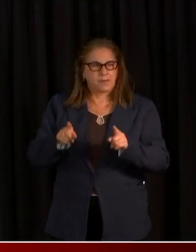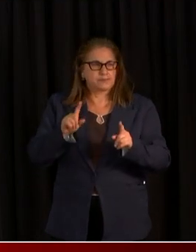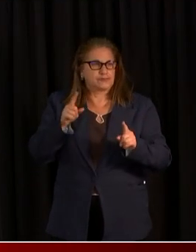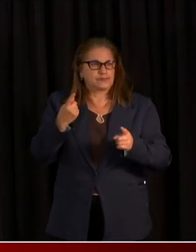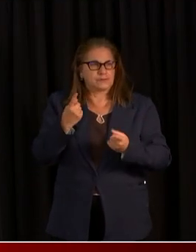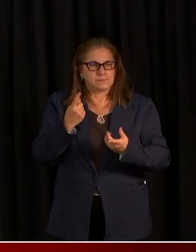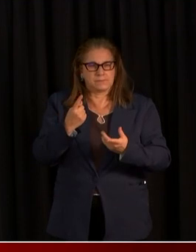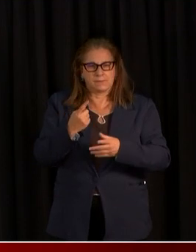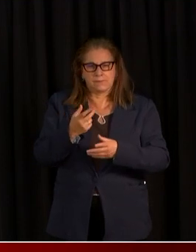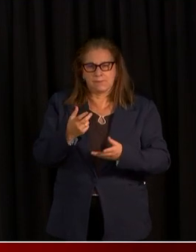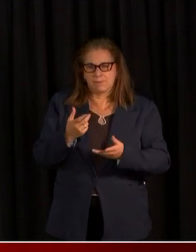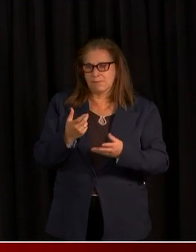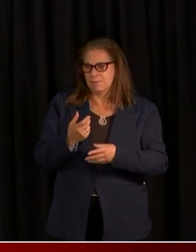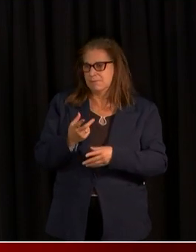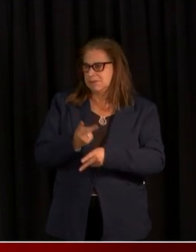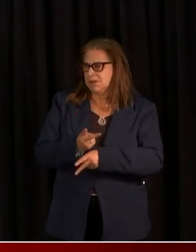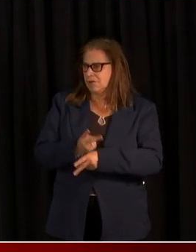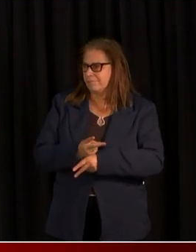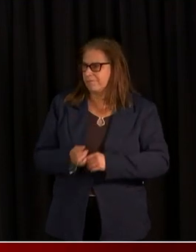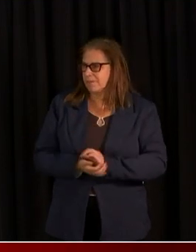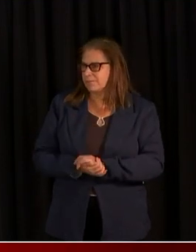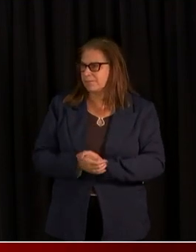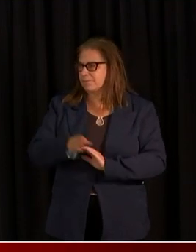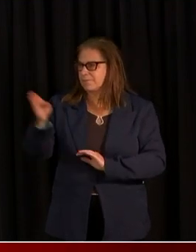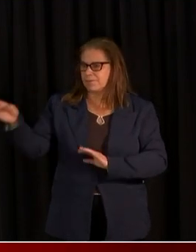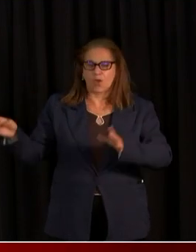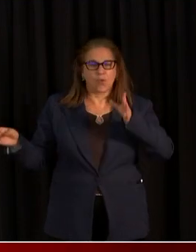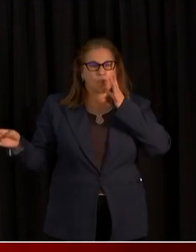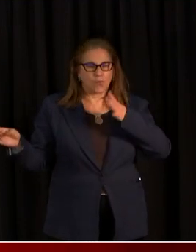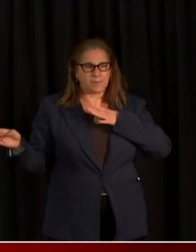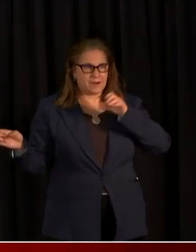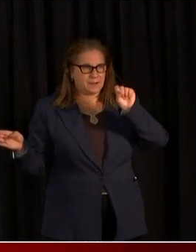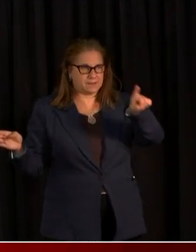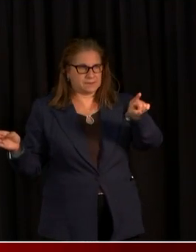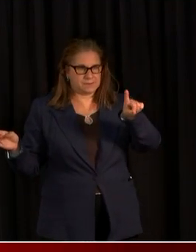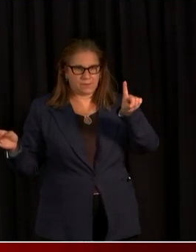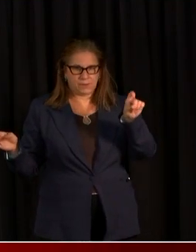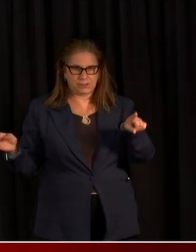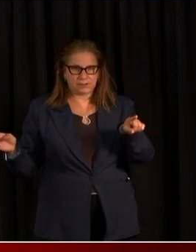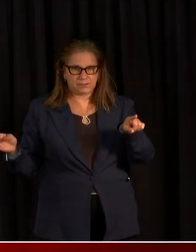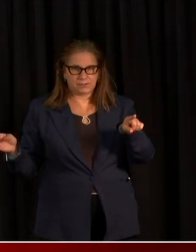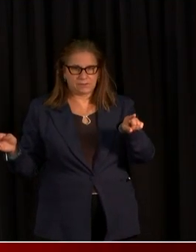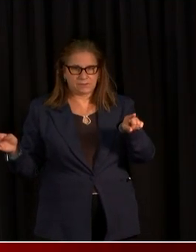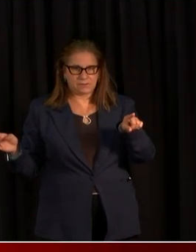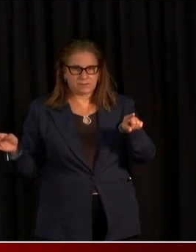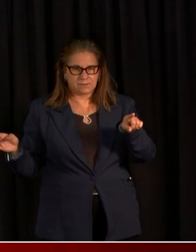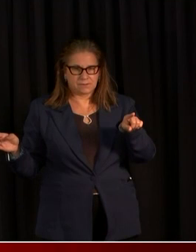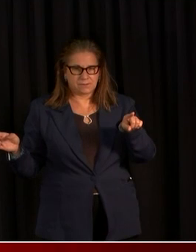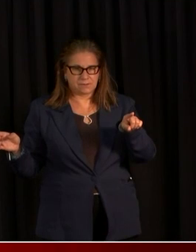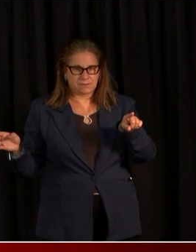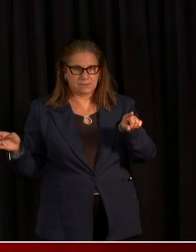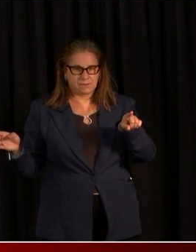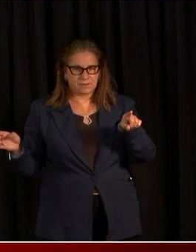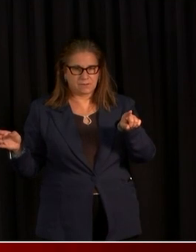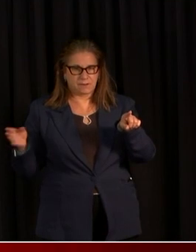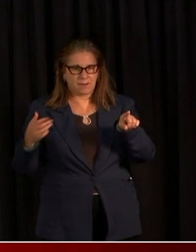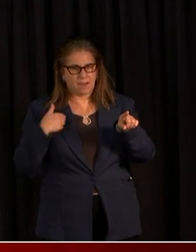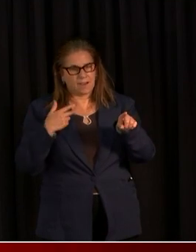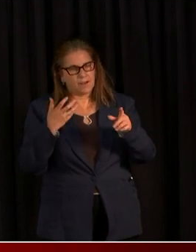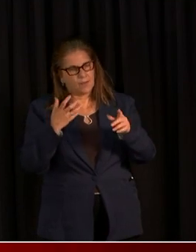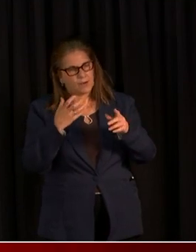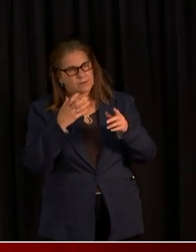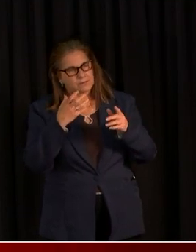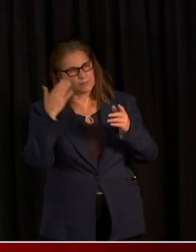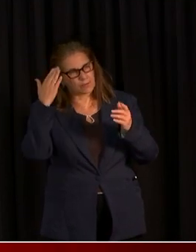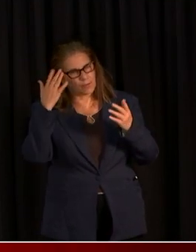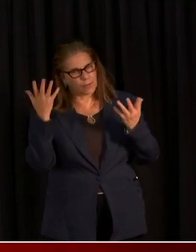Yes, ma'am. Dr. Nesbitt, you have these statistics here on contact tracing, and you're reaching 97% of close contacts, which